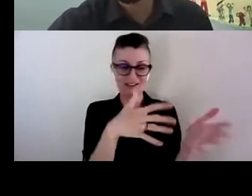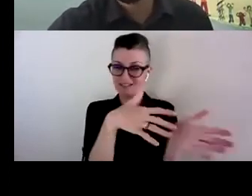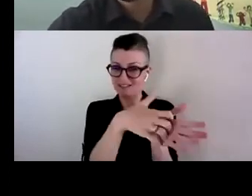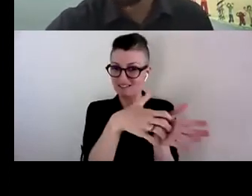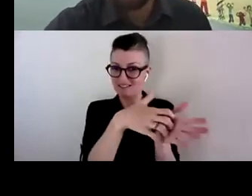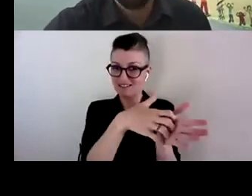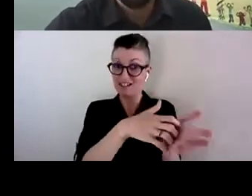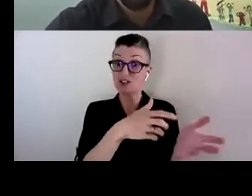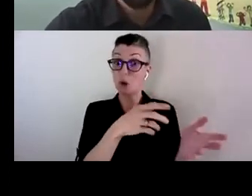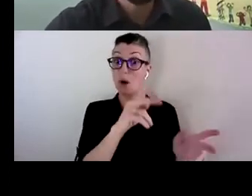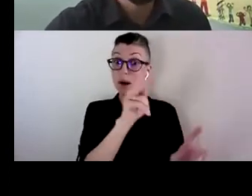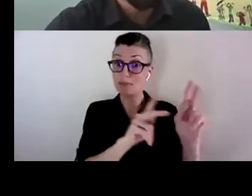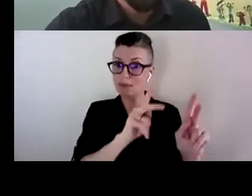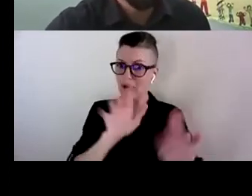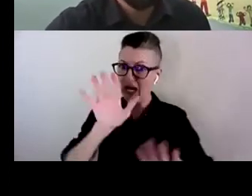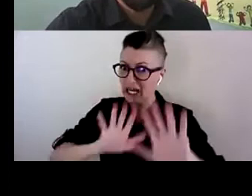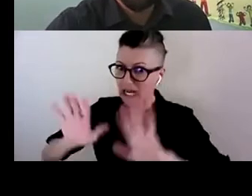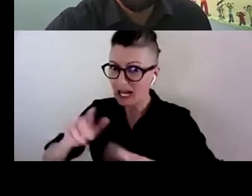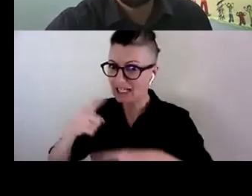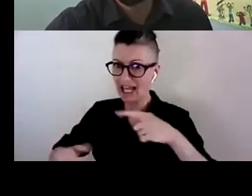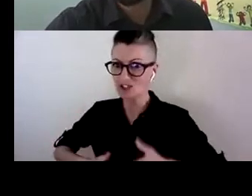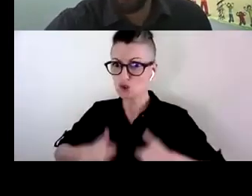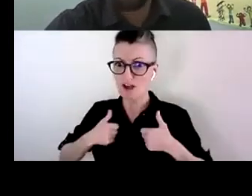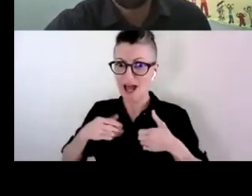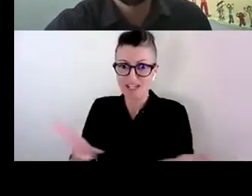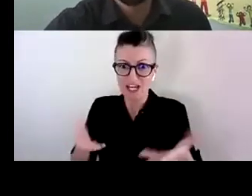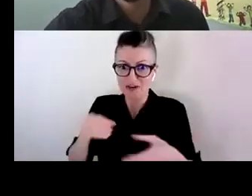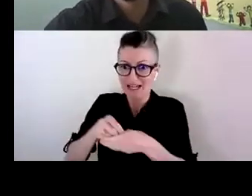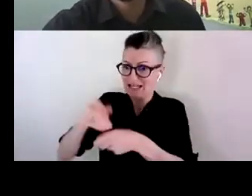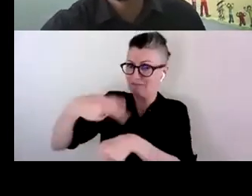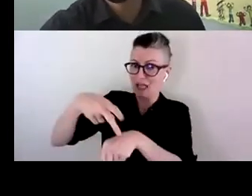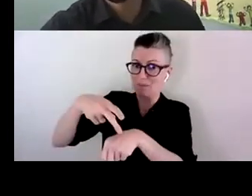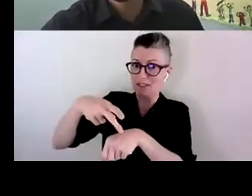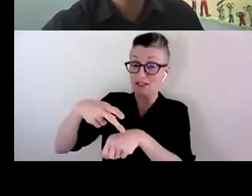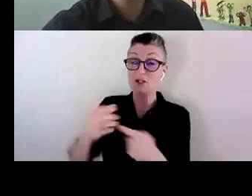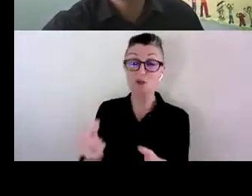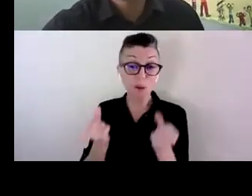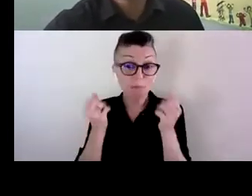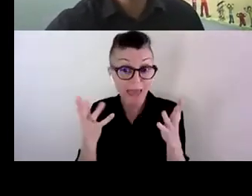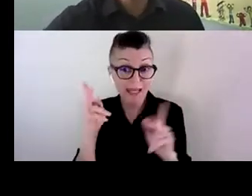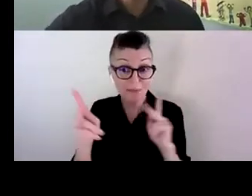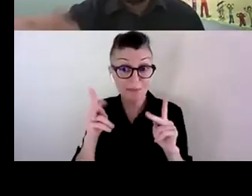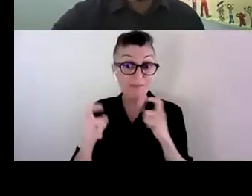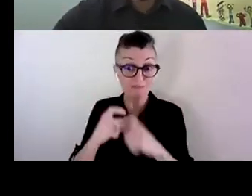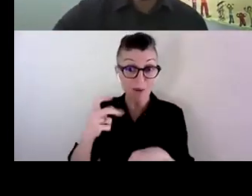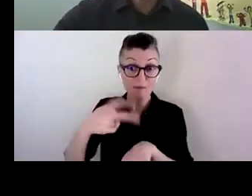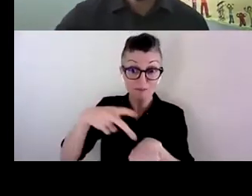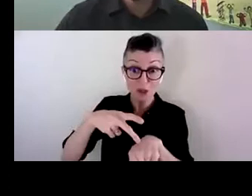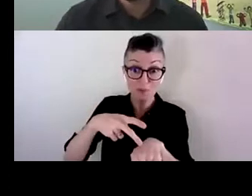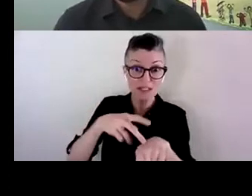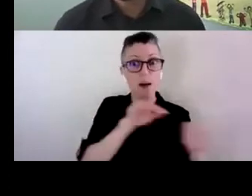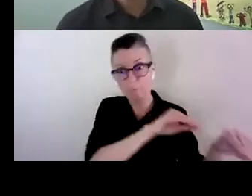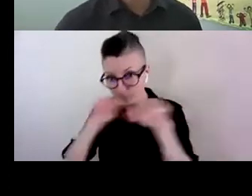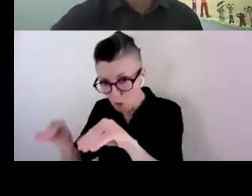that people must leave in order to survive. And so structurally, many Filipinos end up having to come to the United